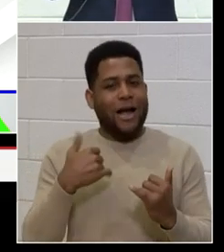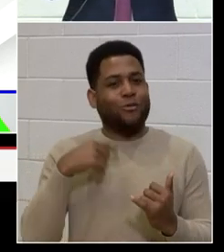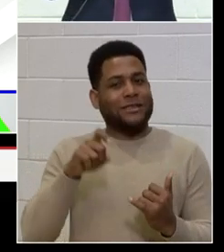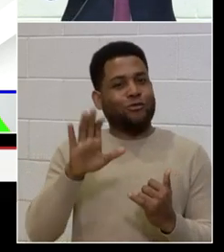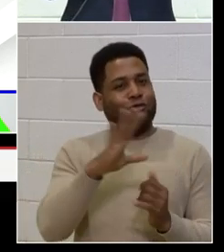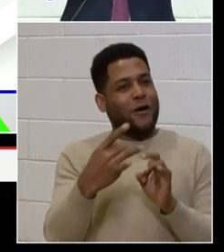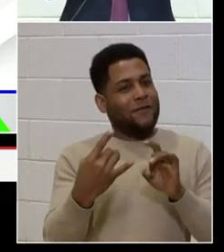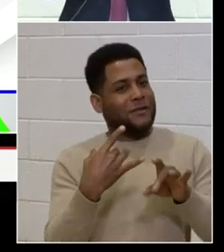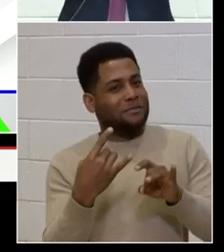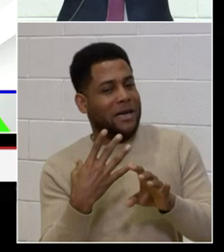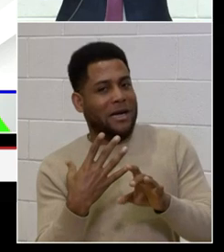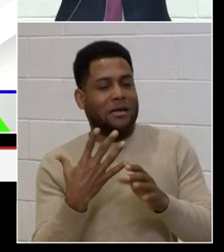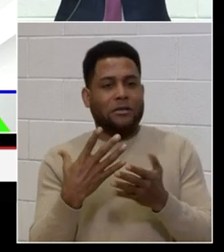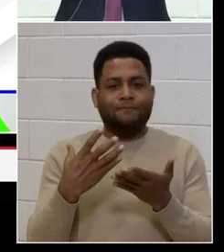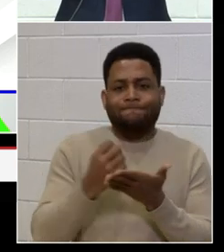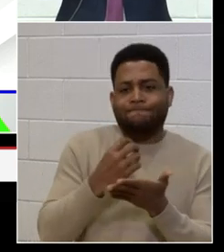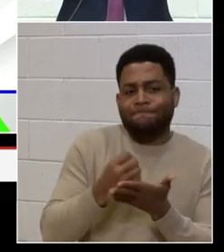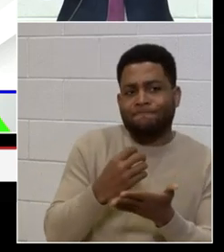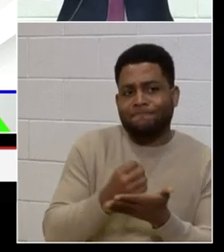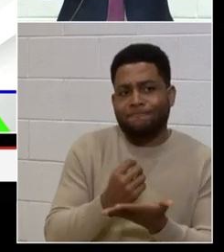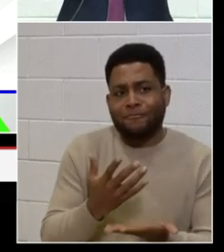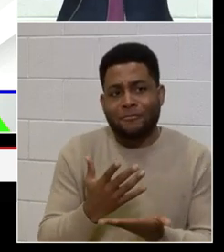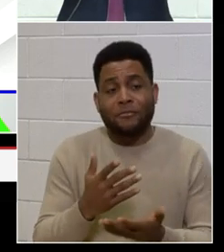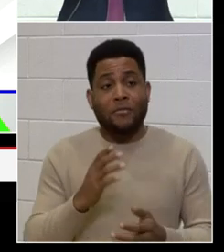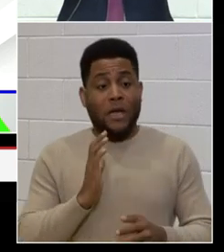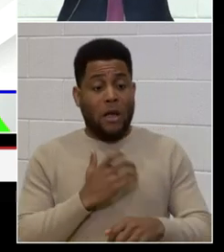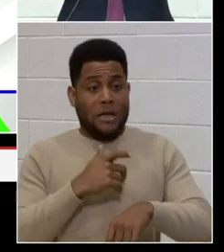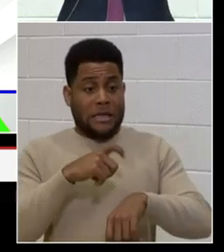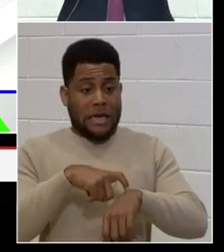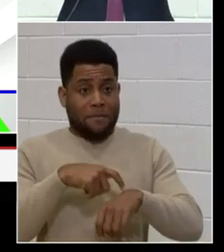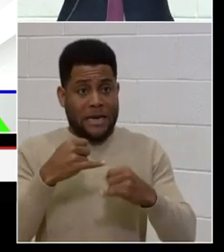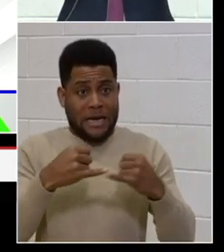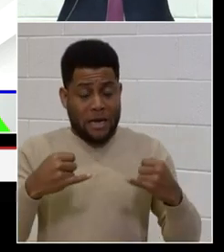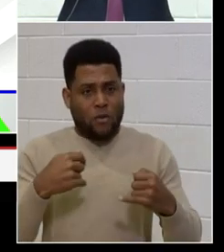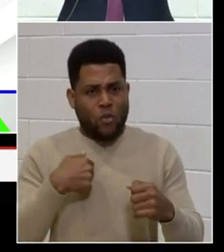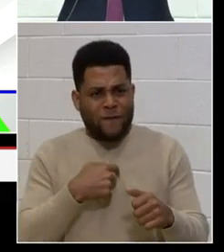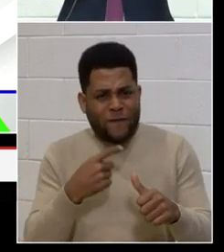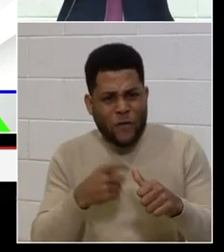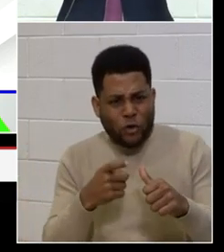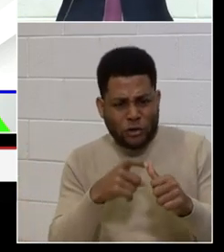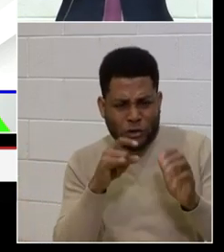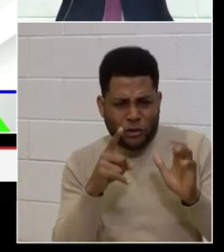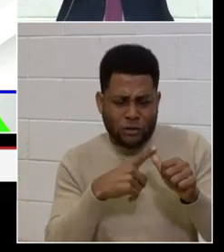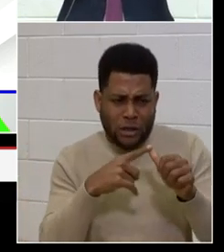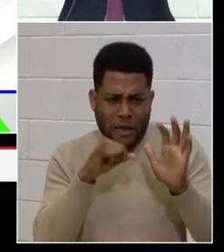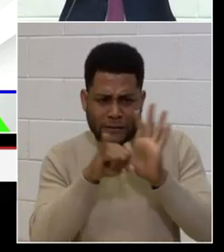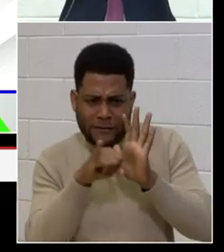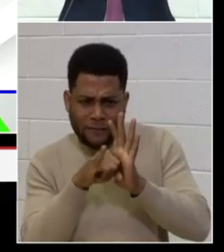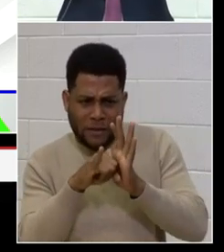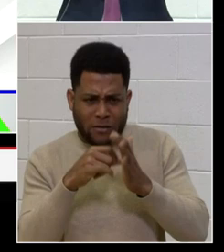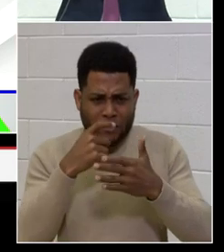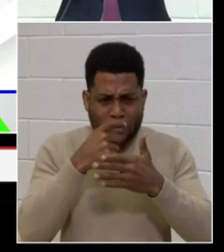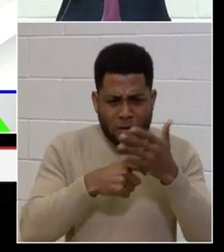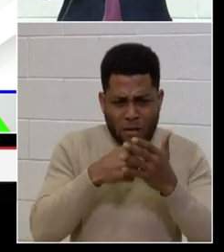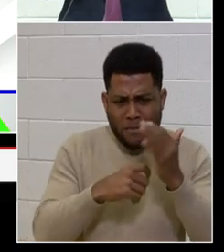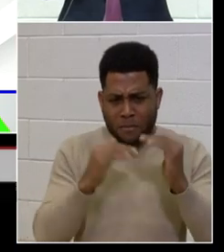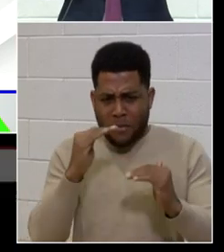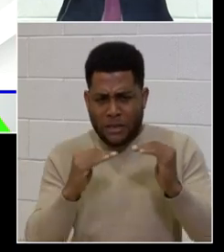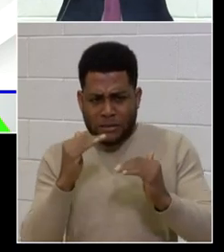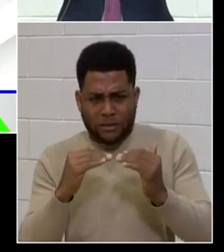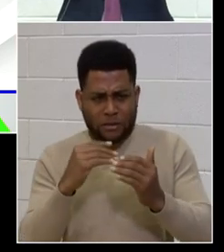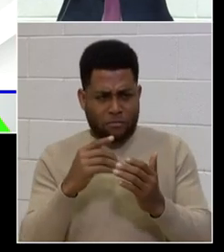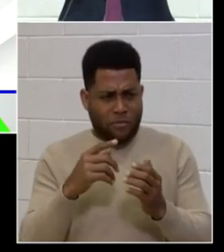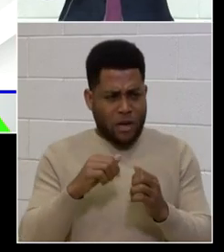now is identify what it costs to be able to maintain the current level of service in government, adding nothing new, taking nothing